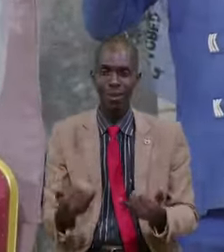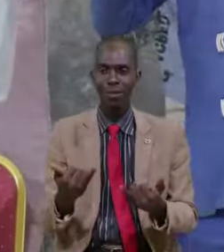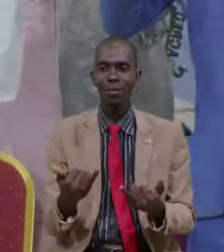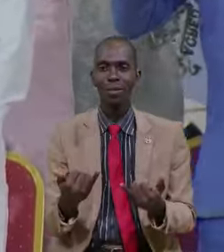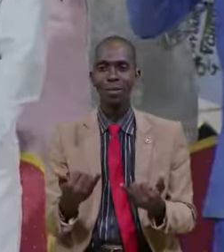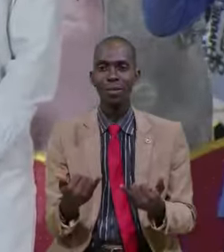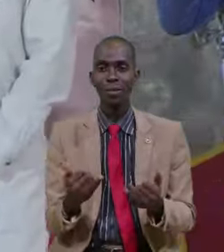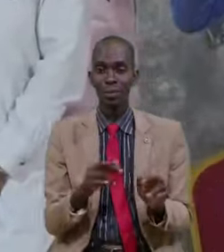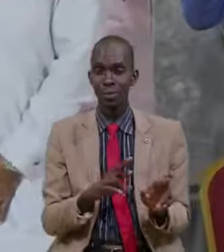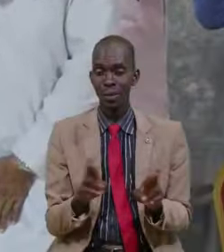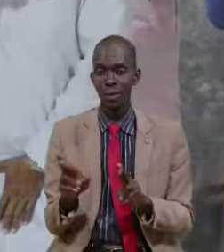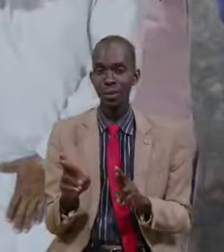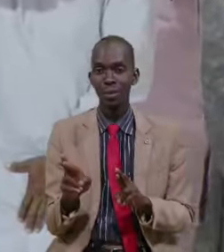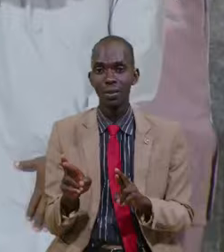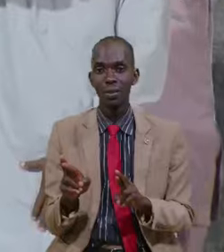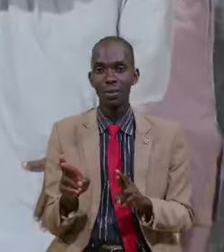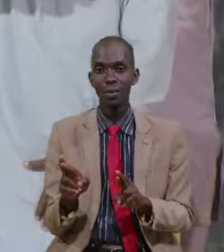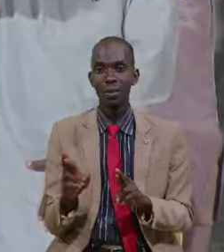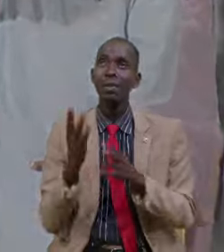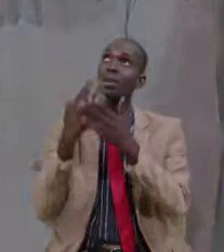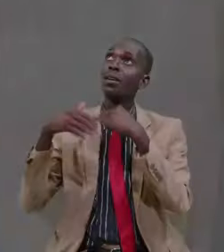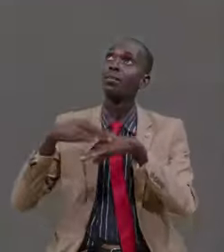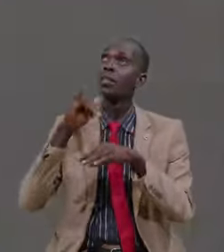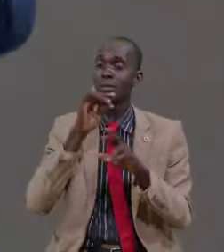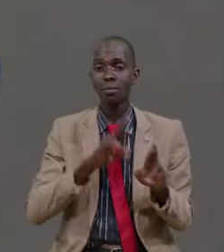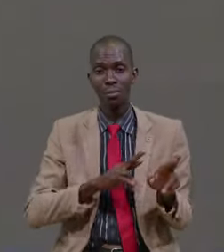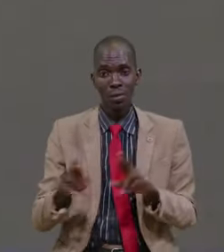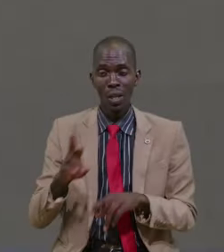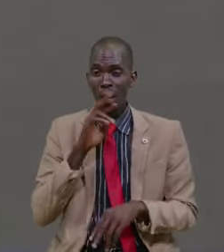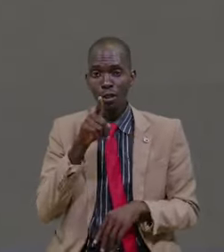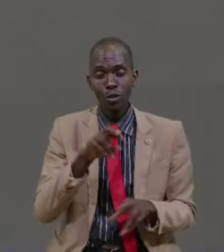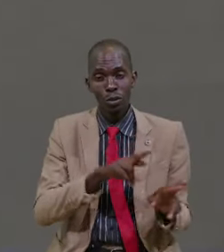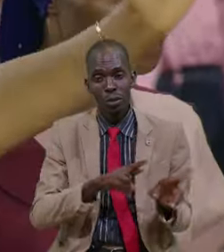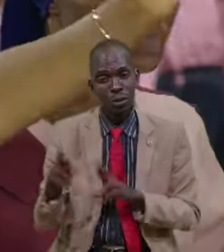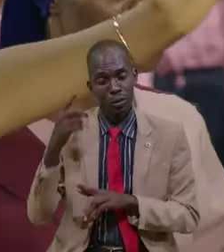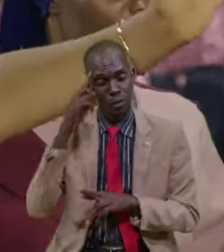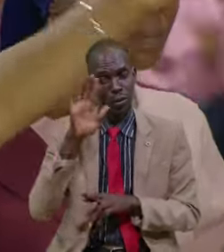Ready? Heaven is ready for you. Are you ready for the miracle?